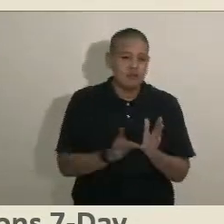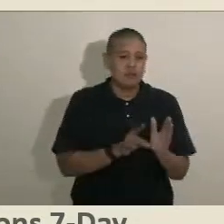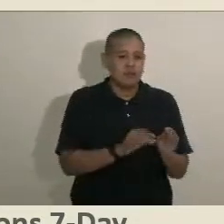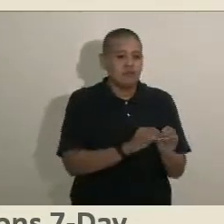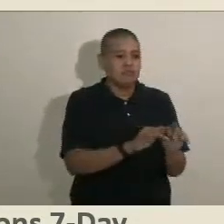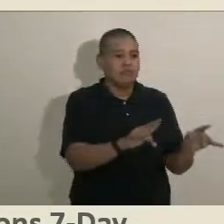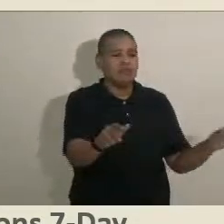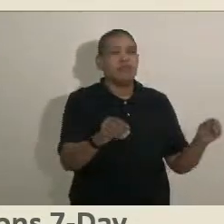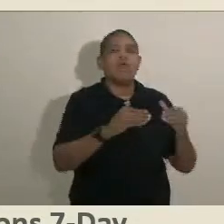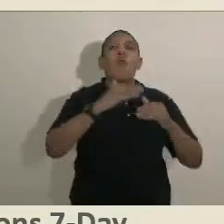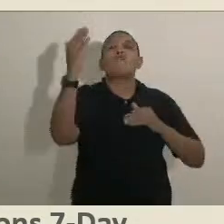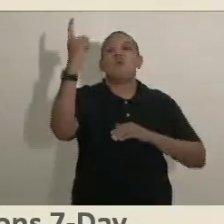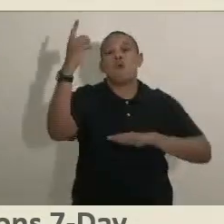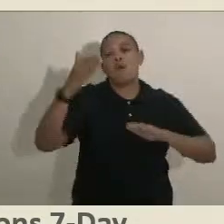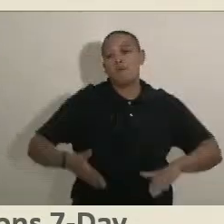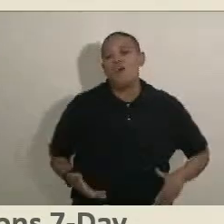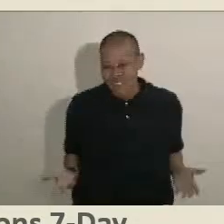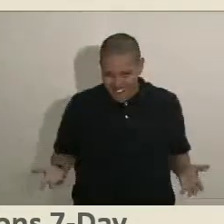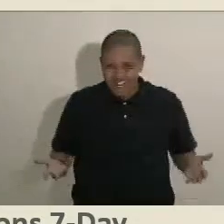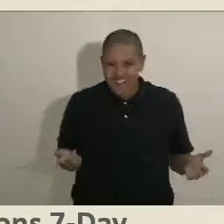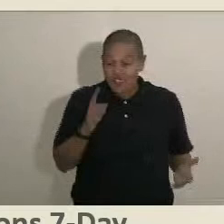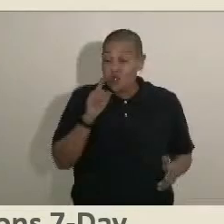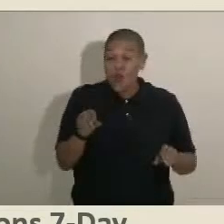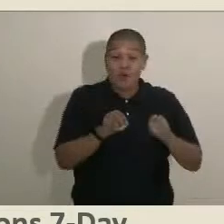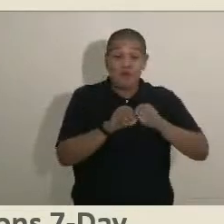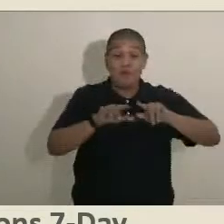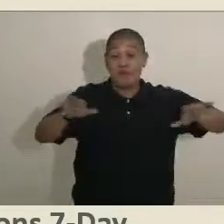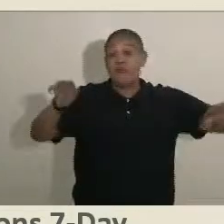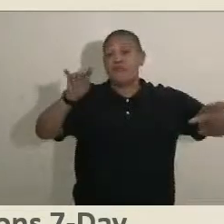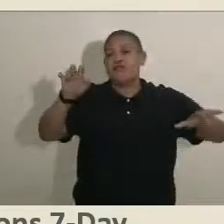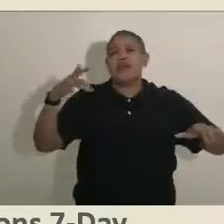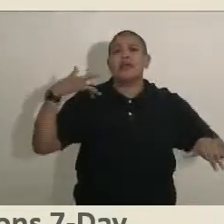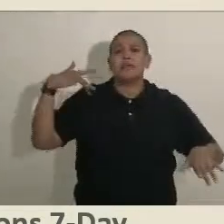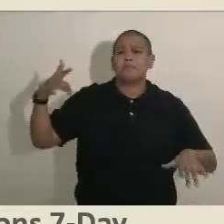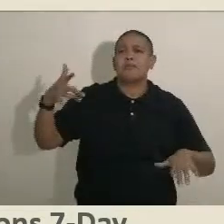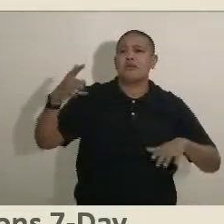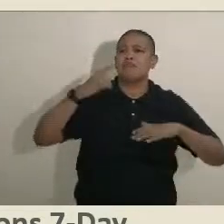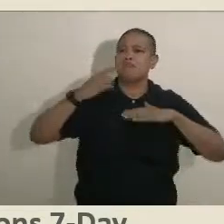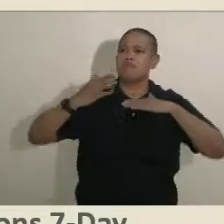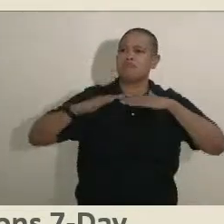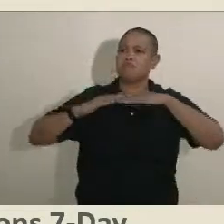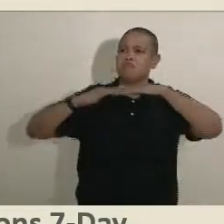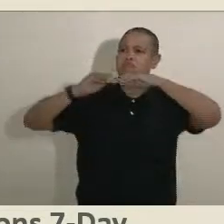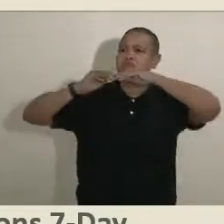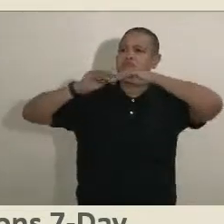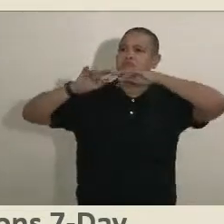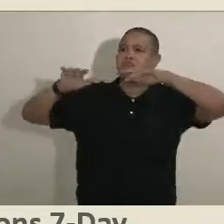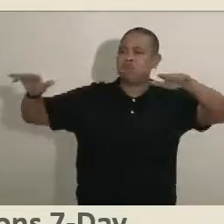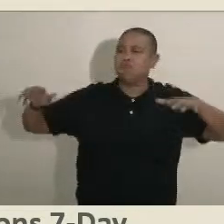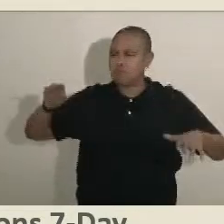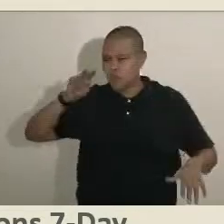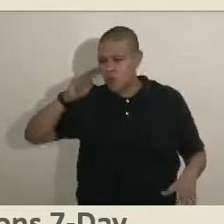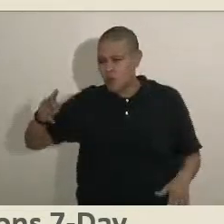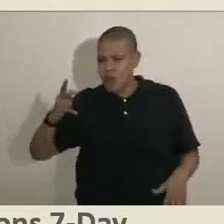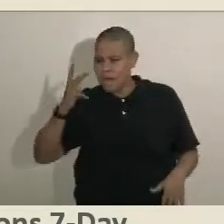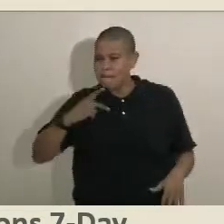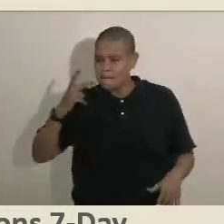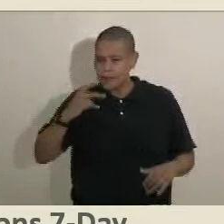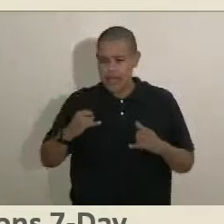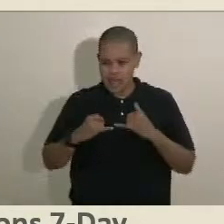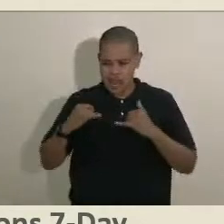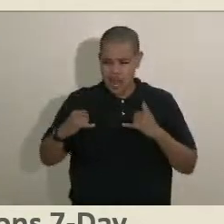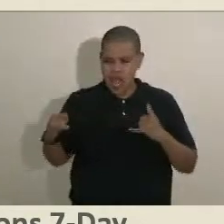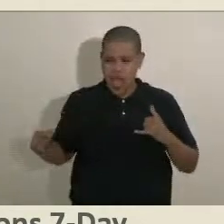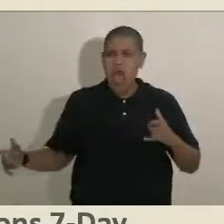the reproductive rate out in the general population seems to be increasing. However, if we look at the pink line, which is the